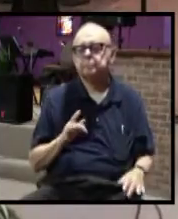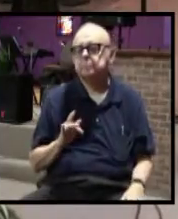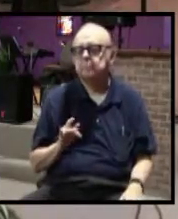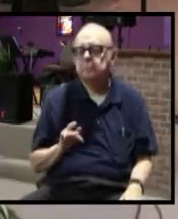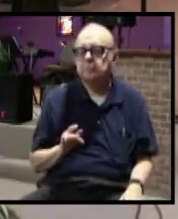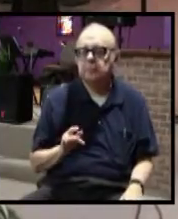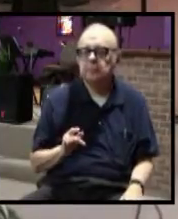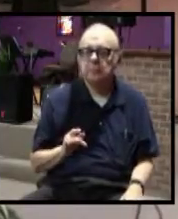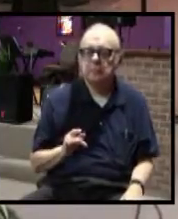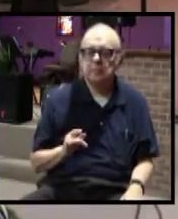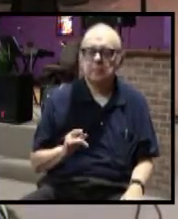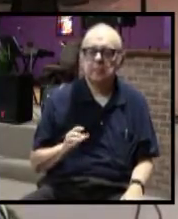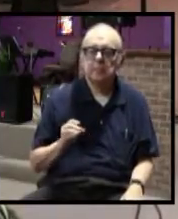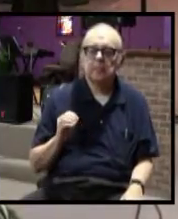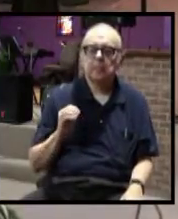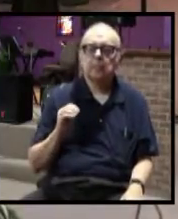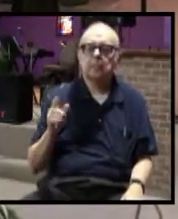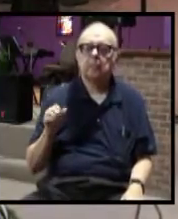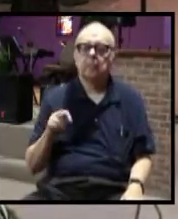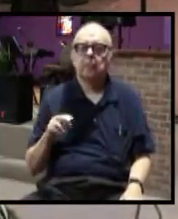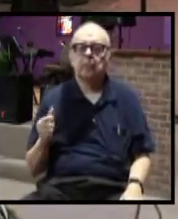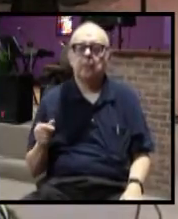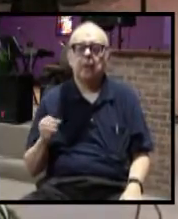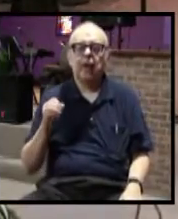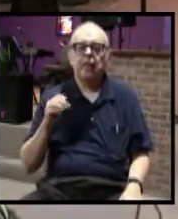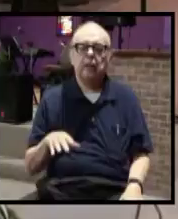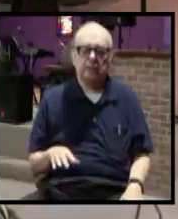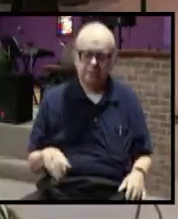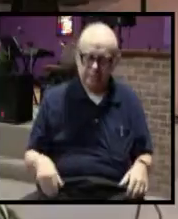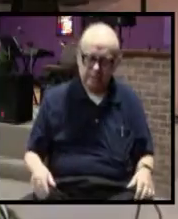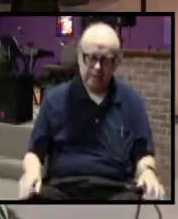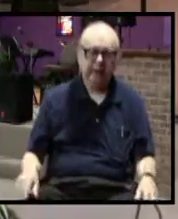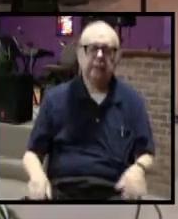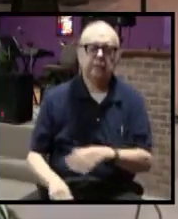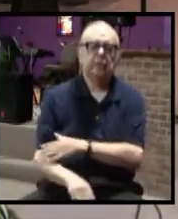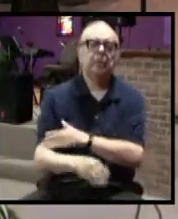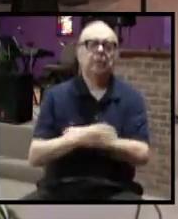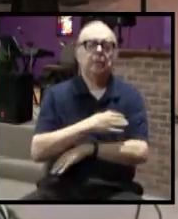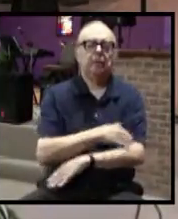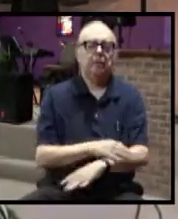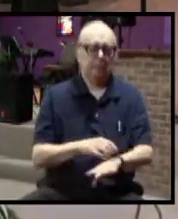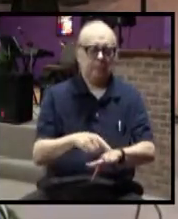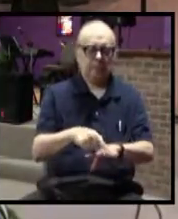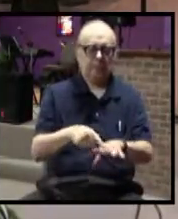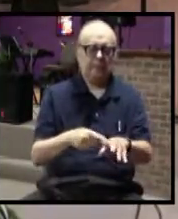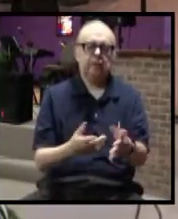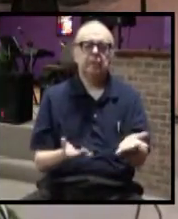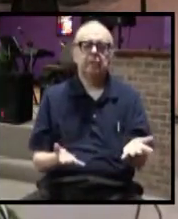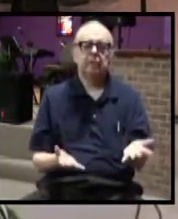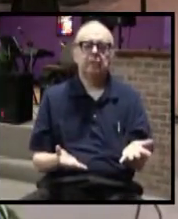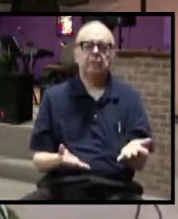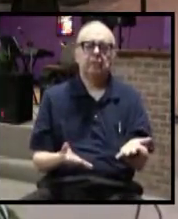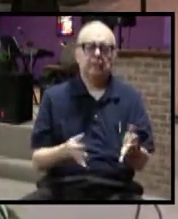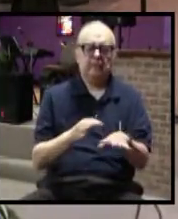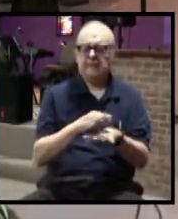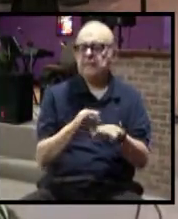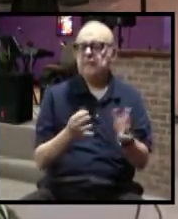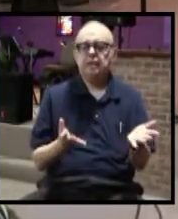with the hurt, just the oozing. They lost legs, arms, fingers,